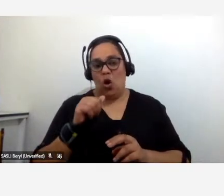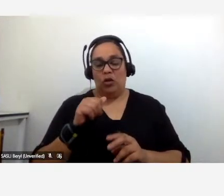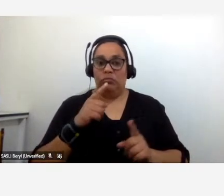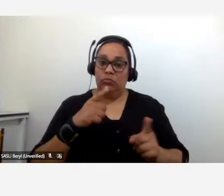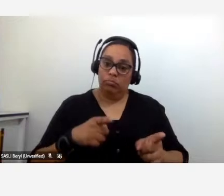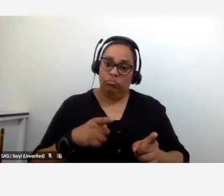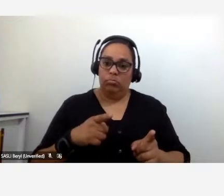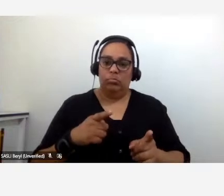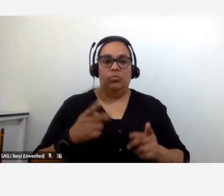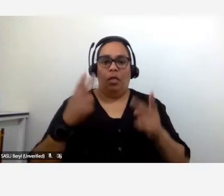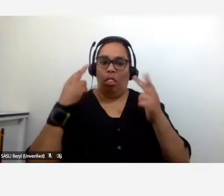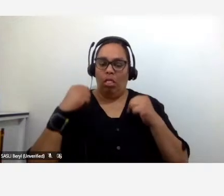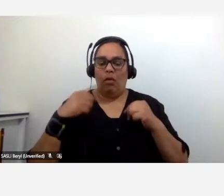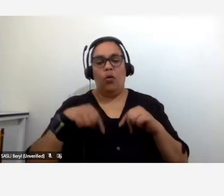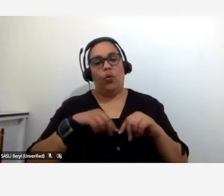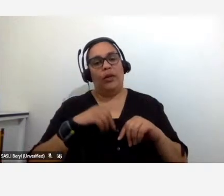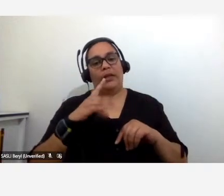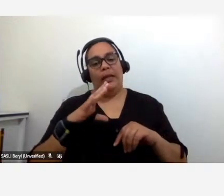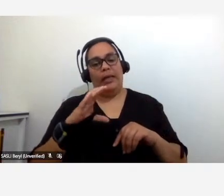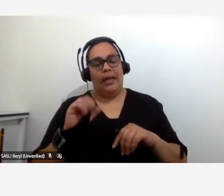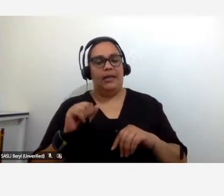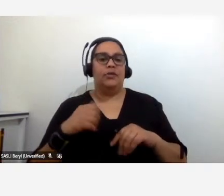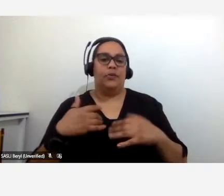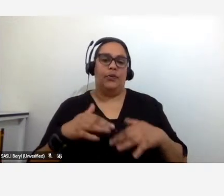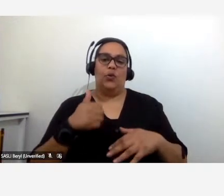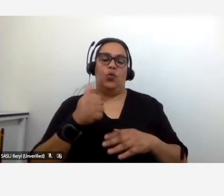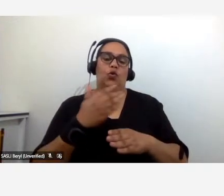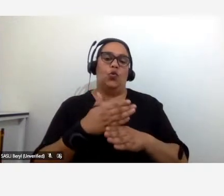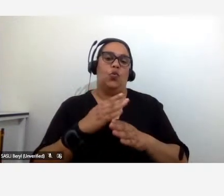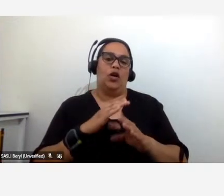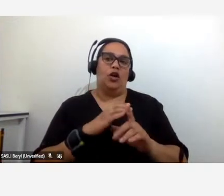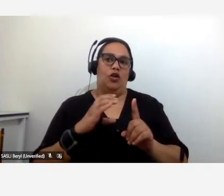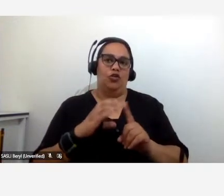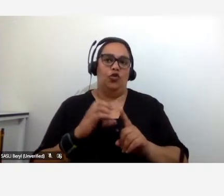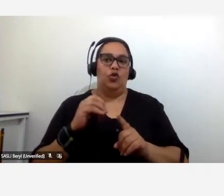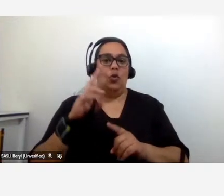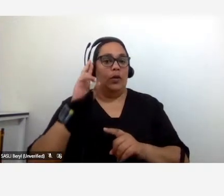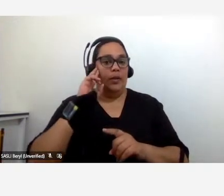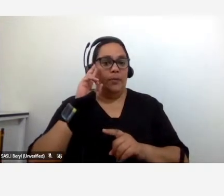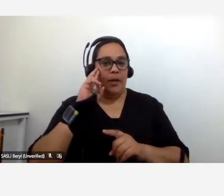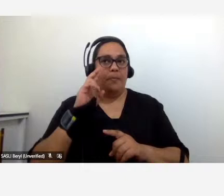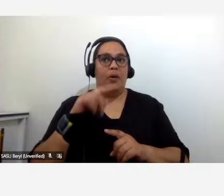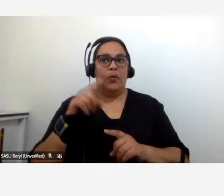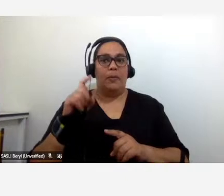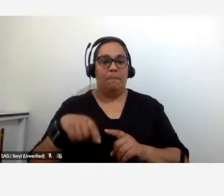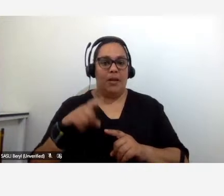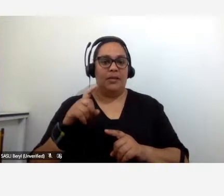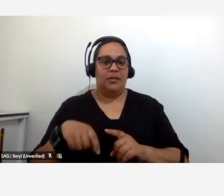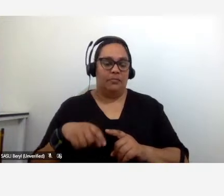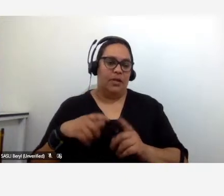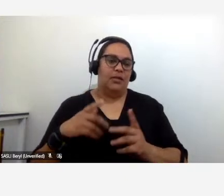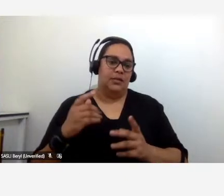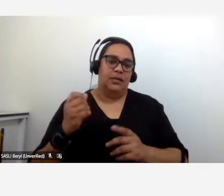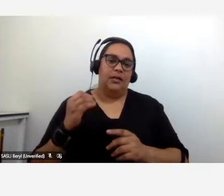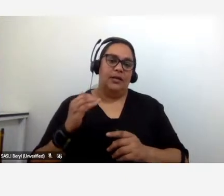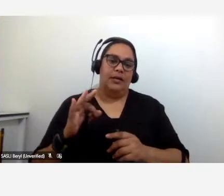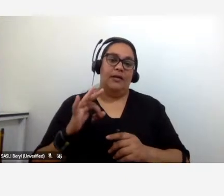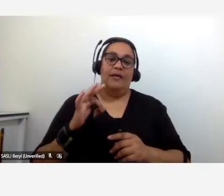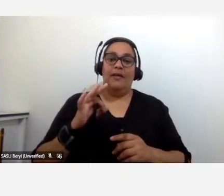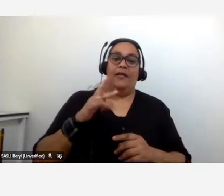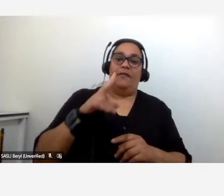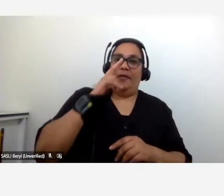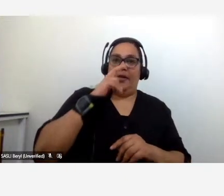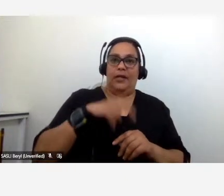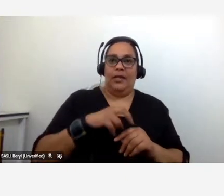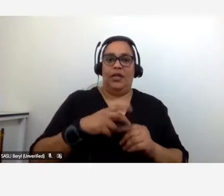intimidated. TICAS has a very good working culture, so the member must, if it is